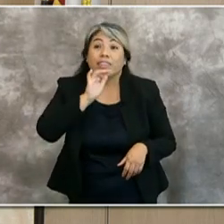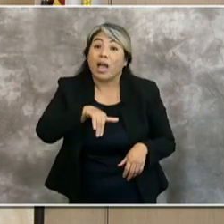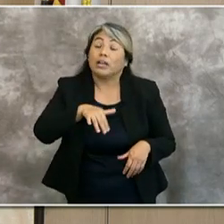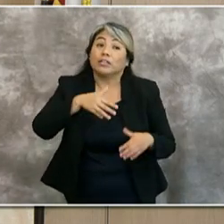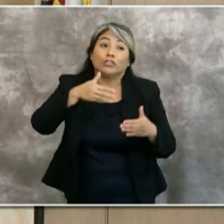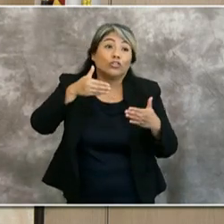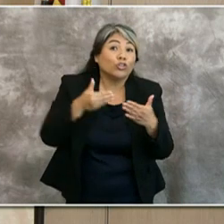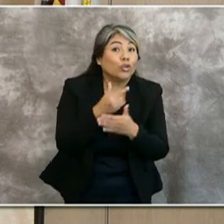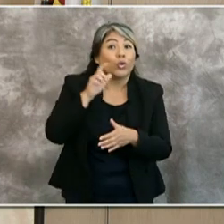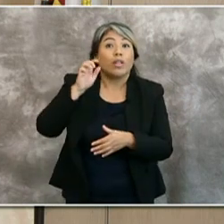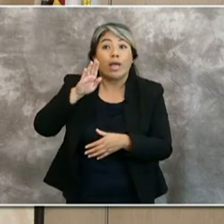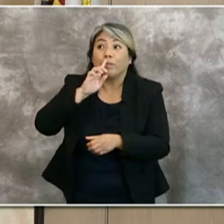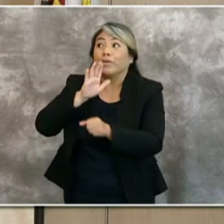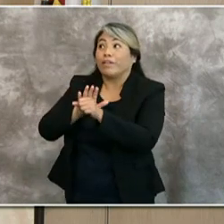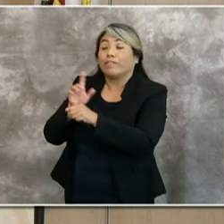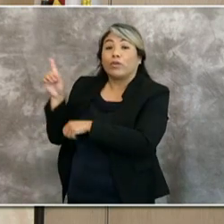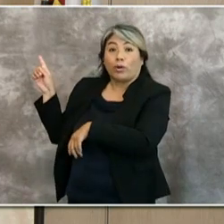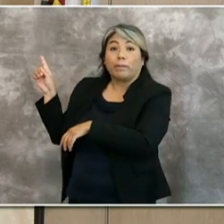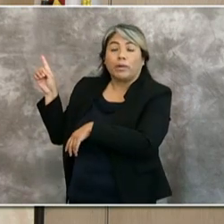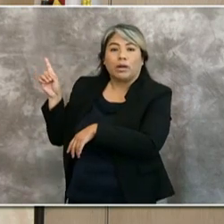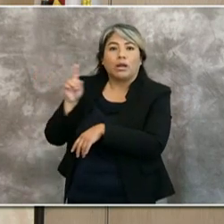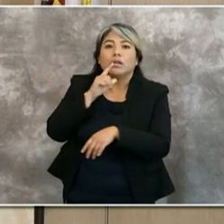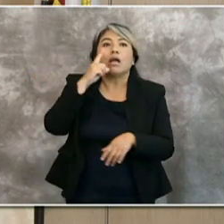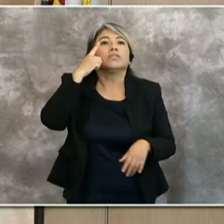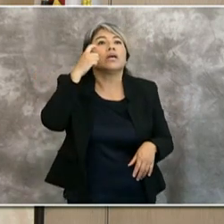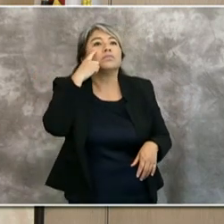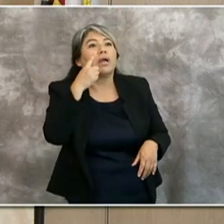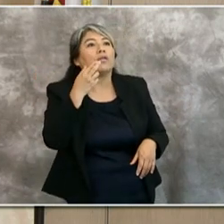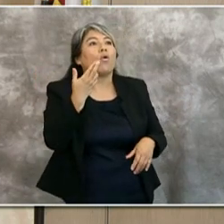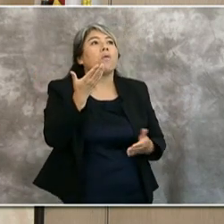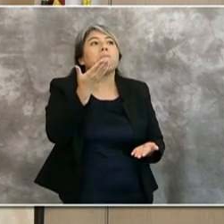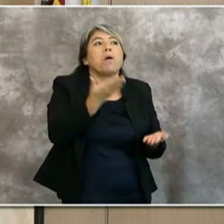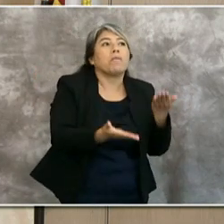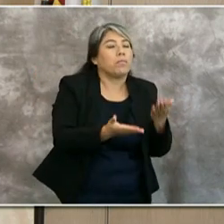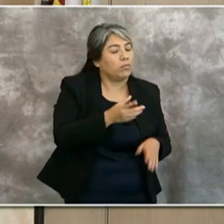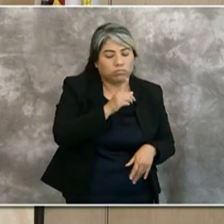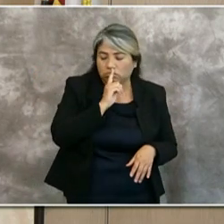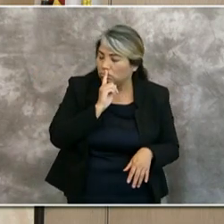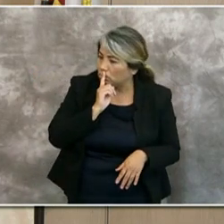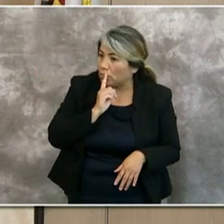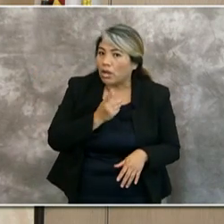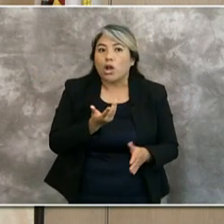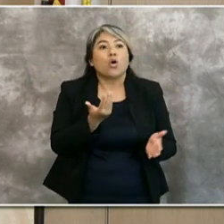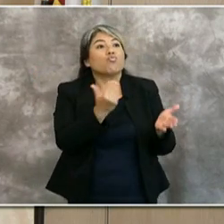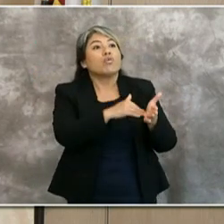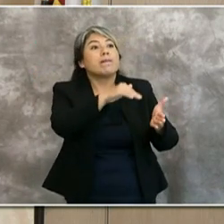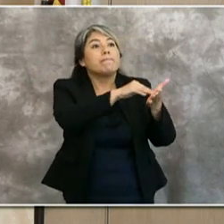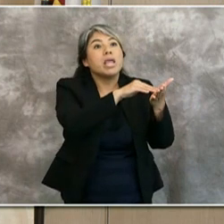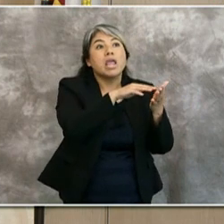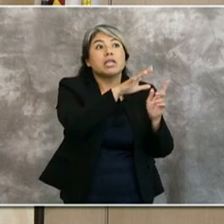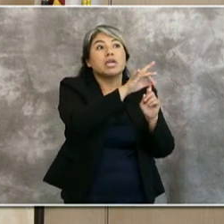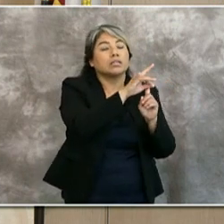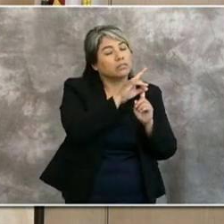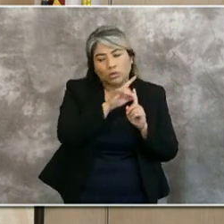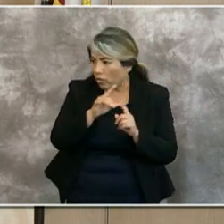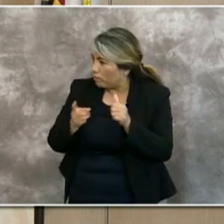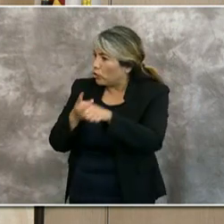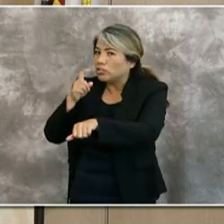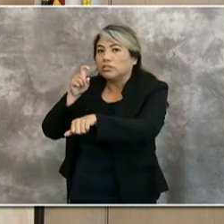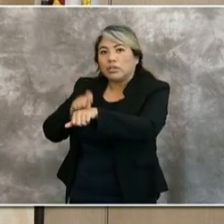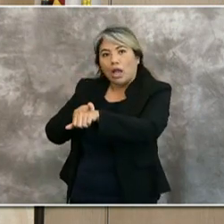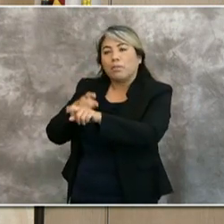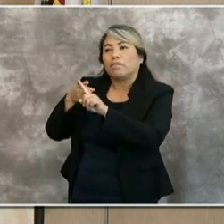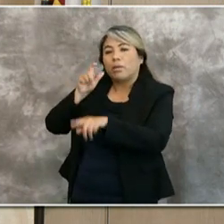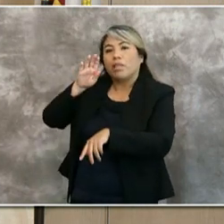new laboratory confirmed cases. They're not suspect or probable cases. They're not repeat cases. They are first time